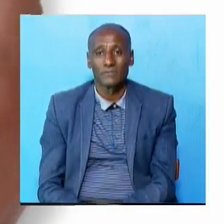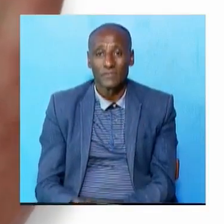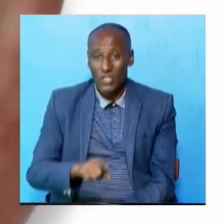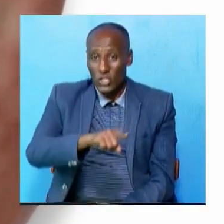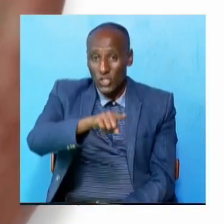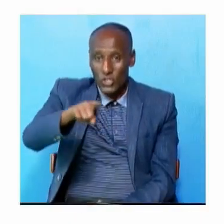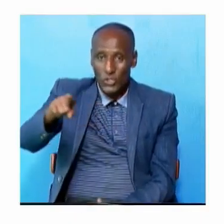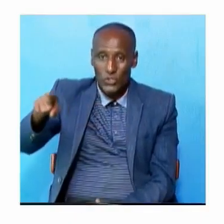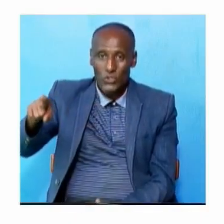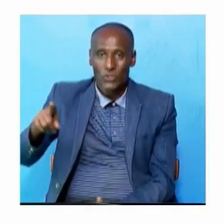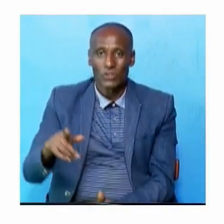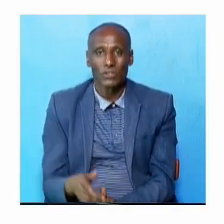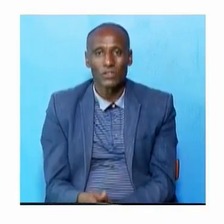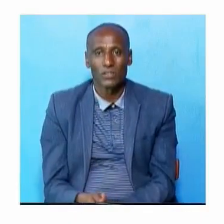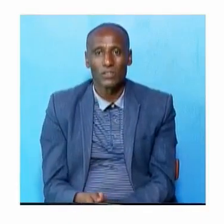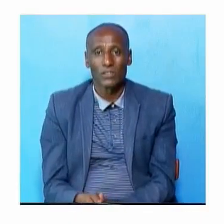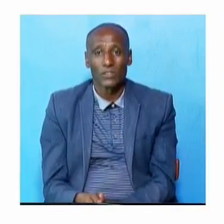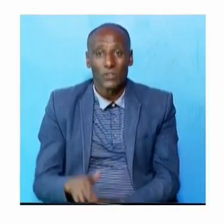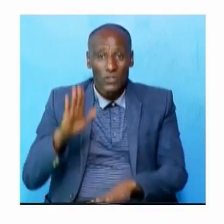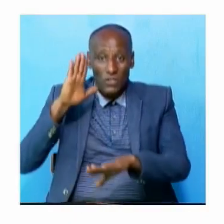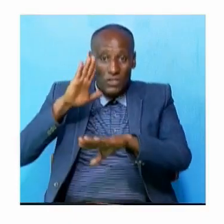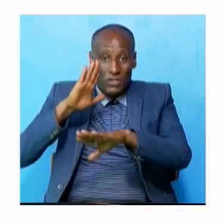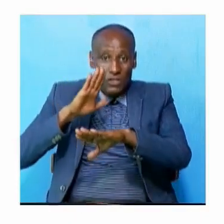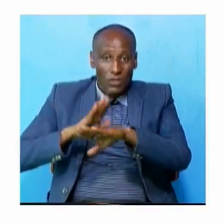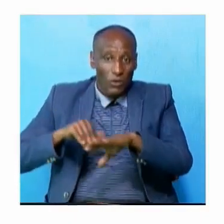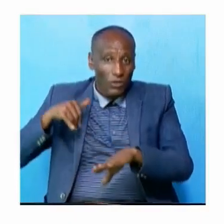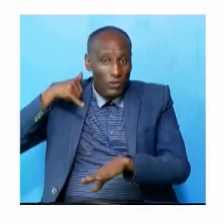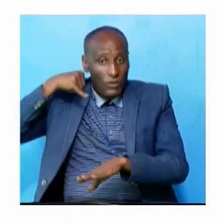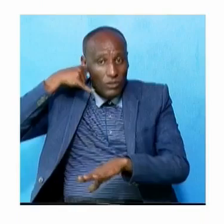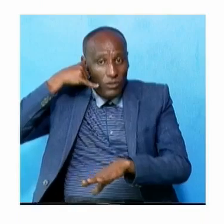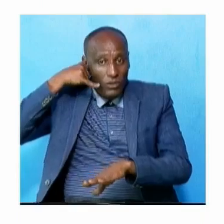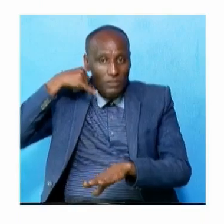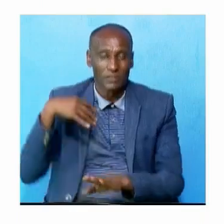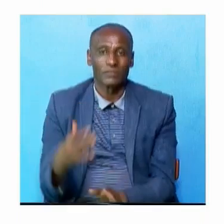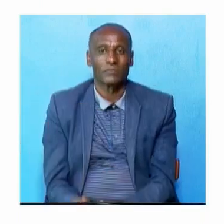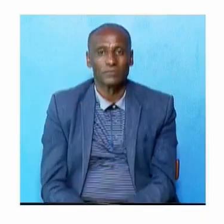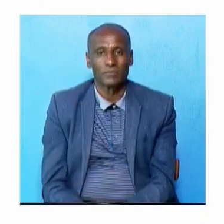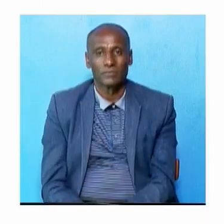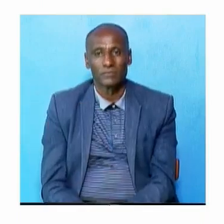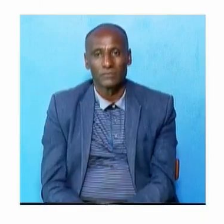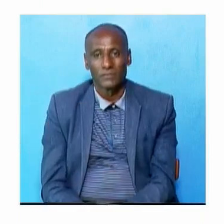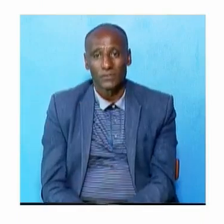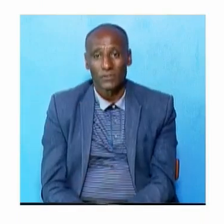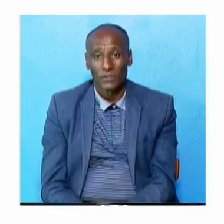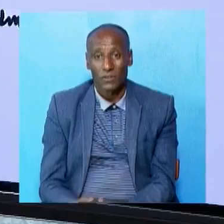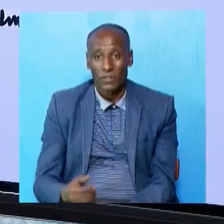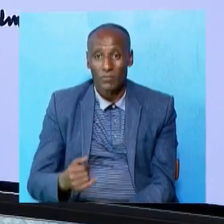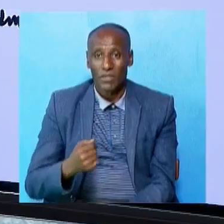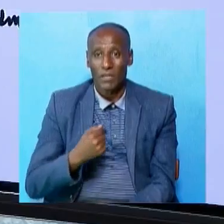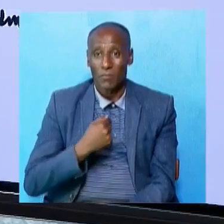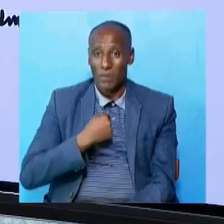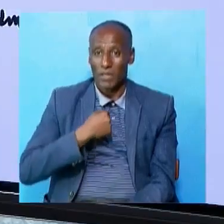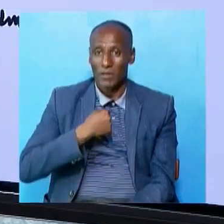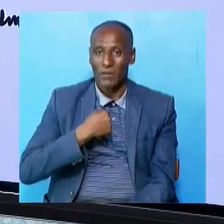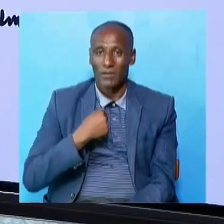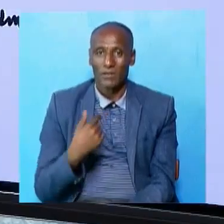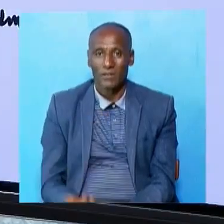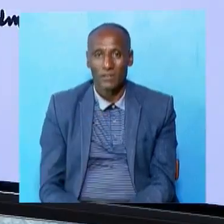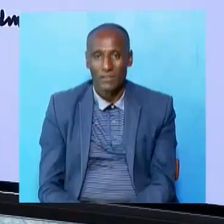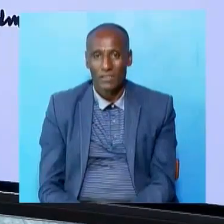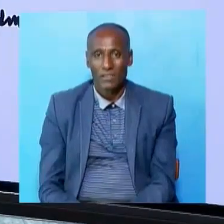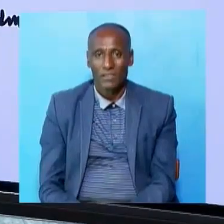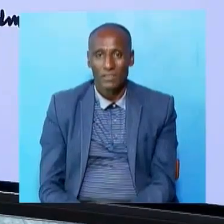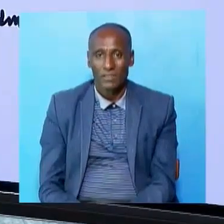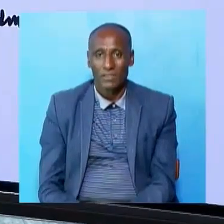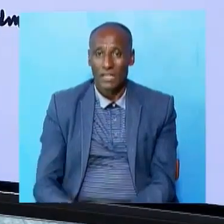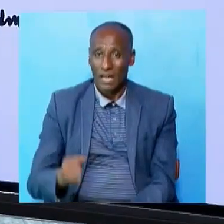you called. When you called me. Now look at this sentence.